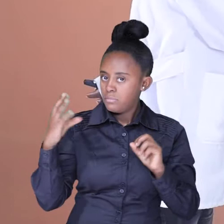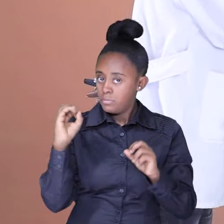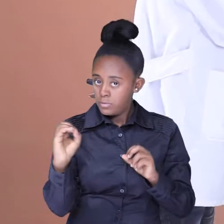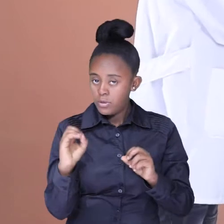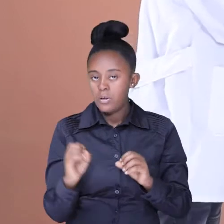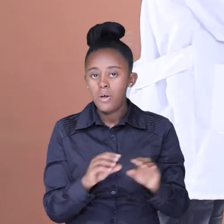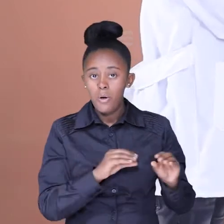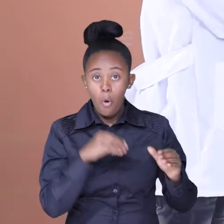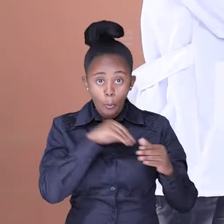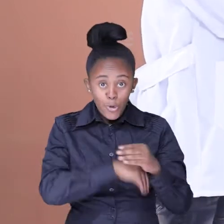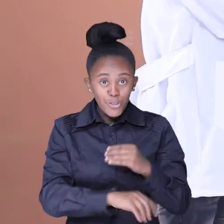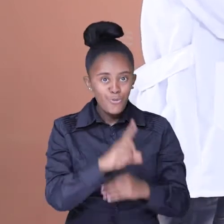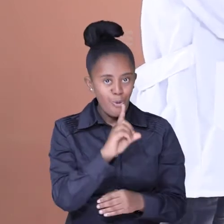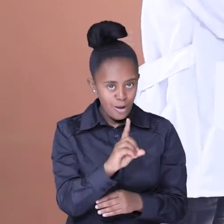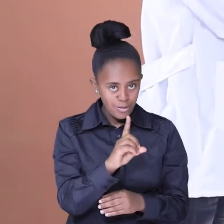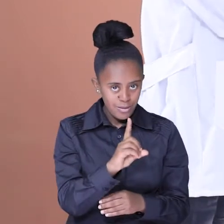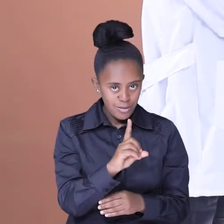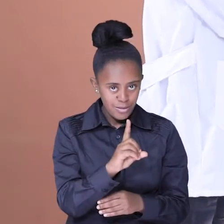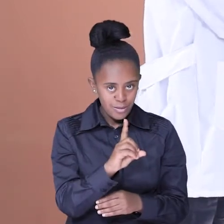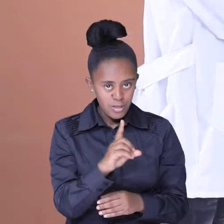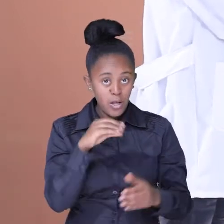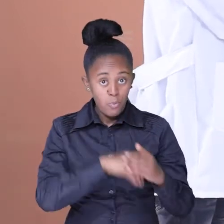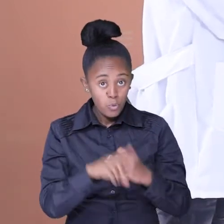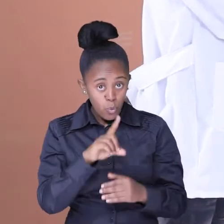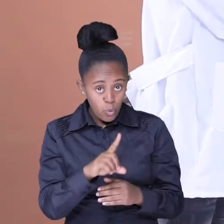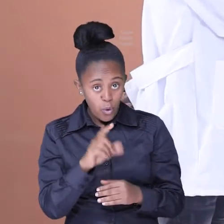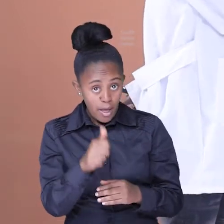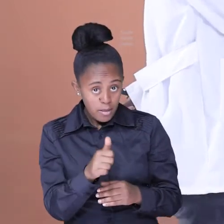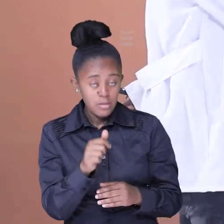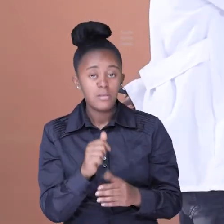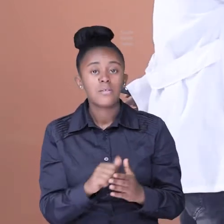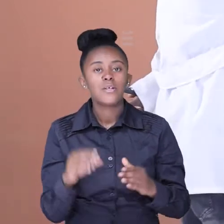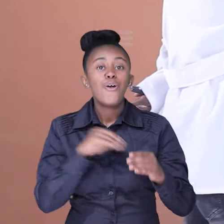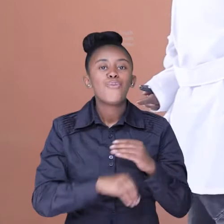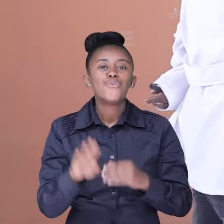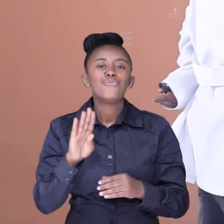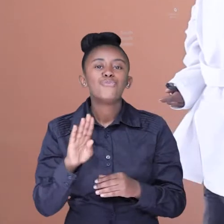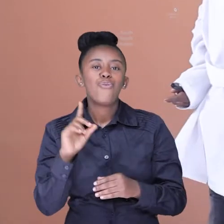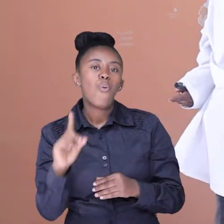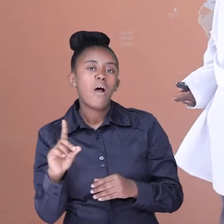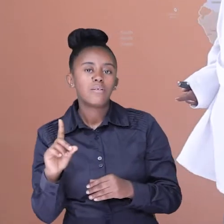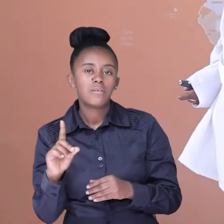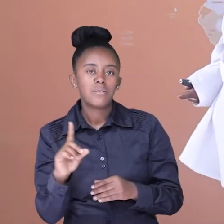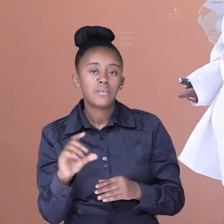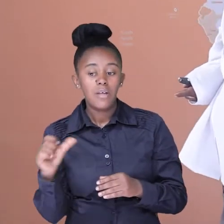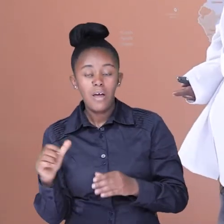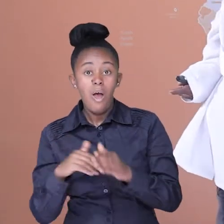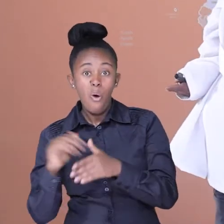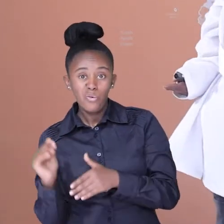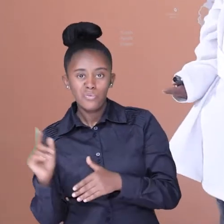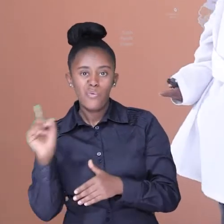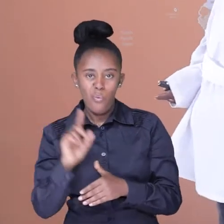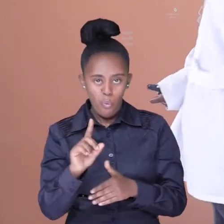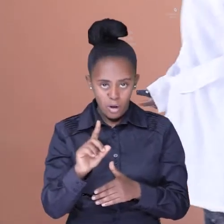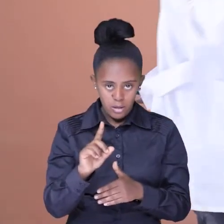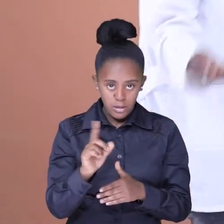When the input is 1, input at A is 1, input at B is 1, the output is 1.